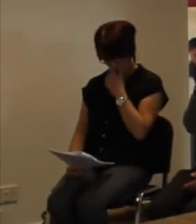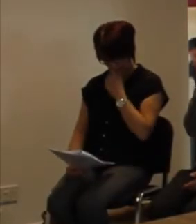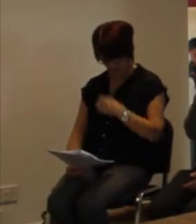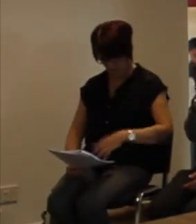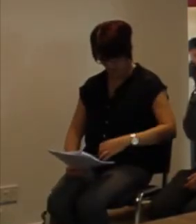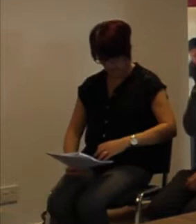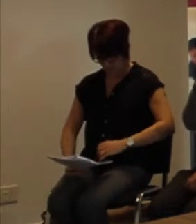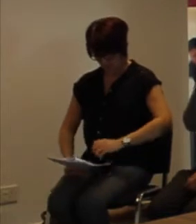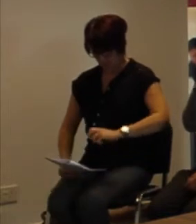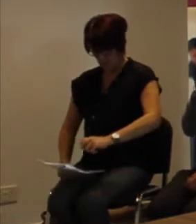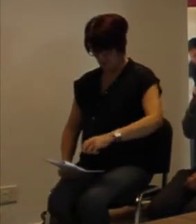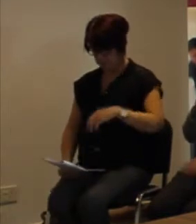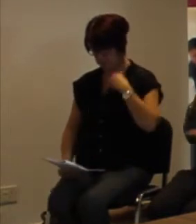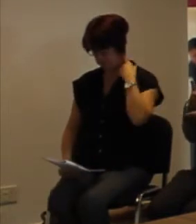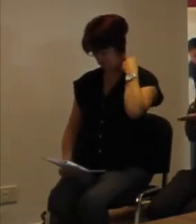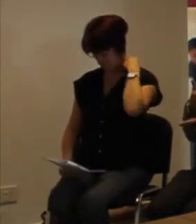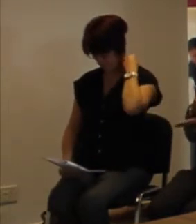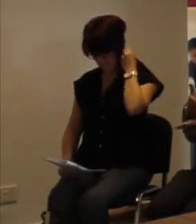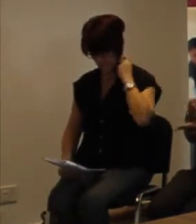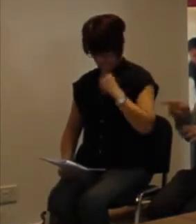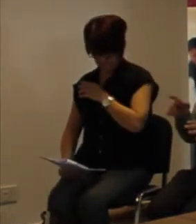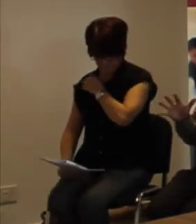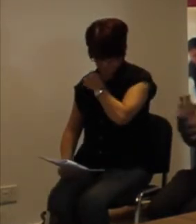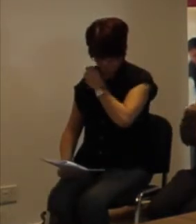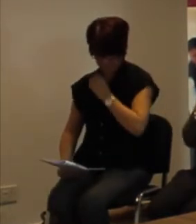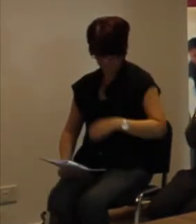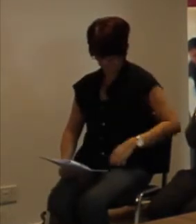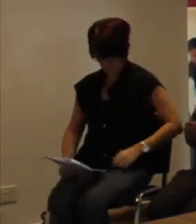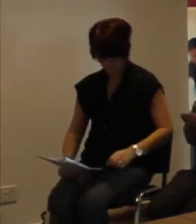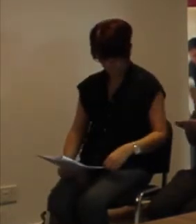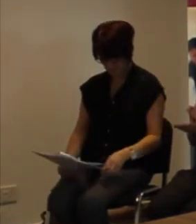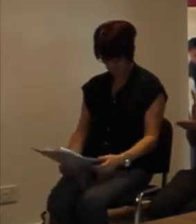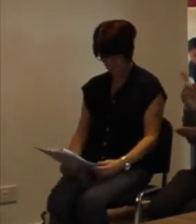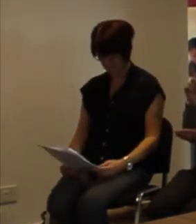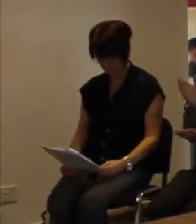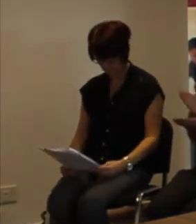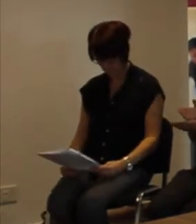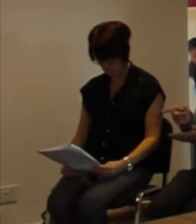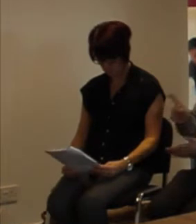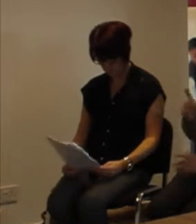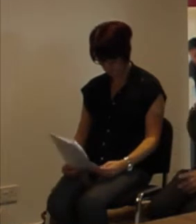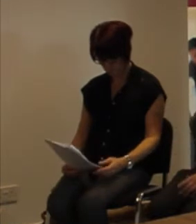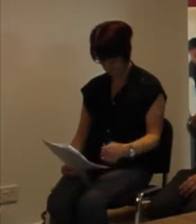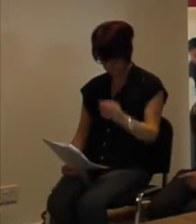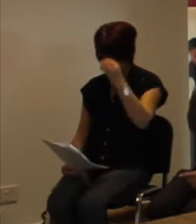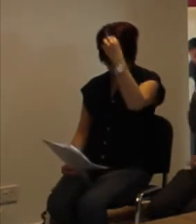practice, the practice of reasonable adjustments. What are they exactly? What things can we